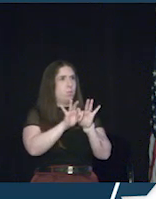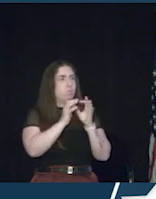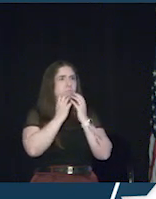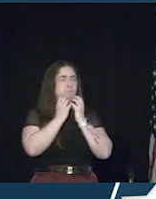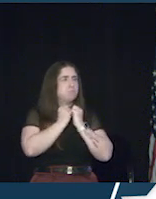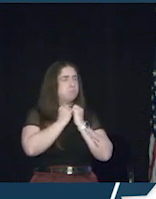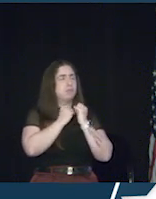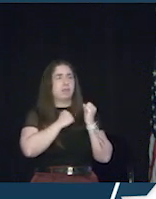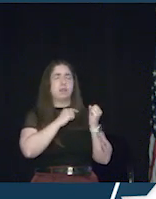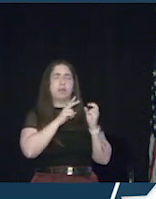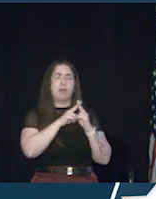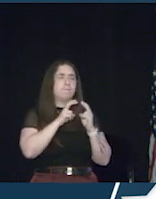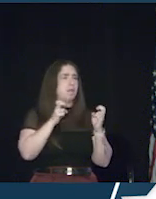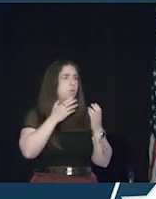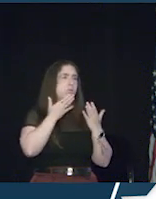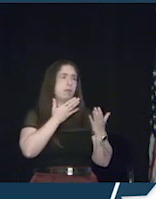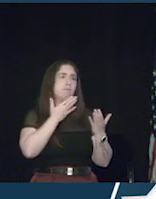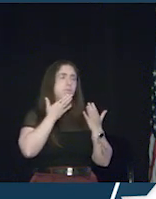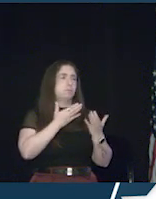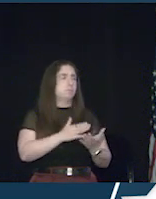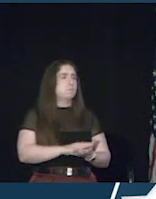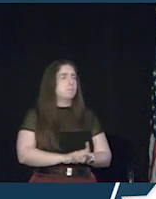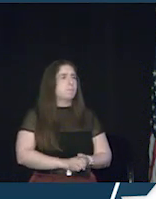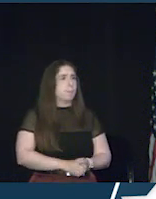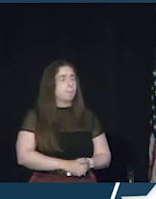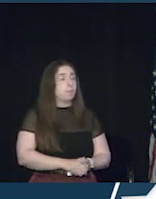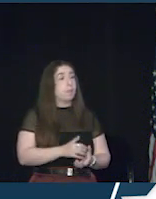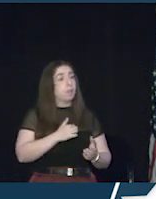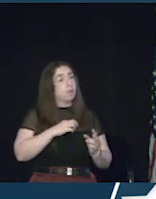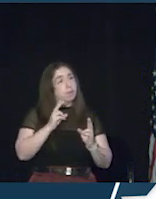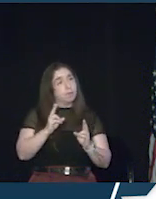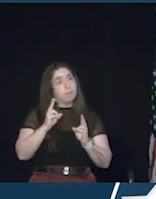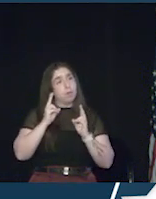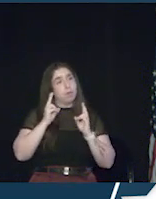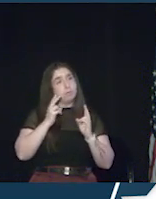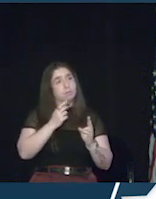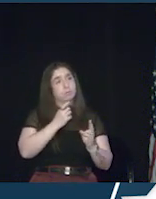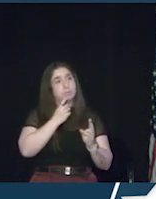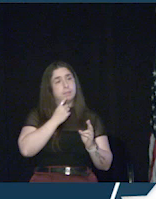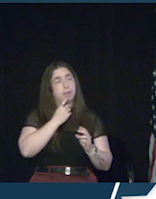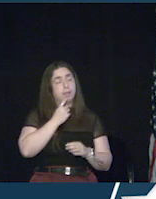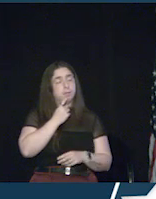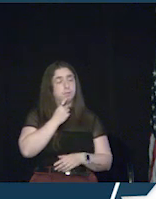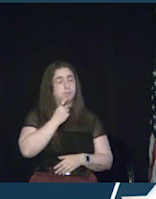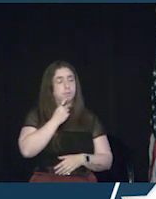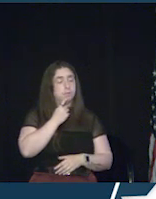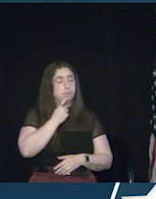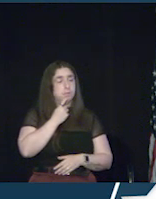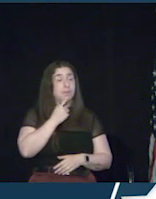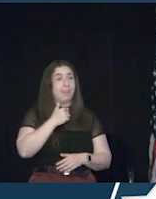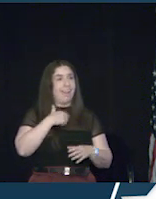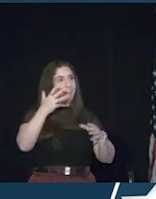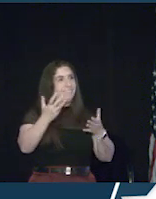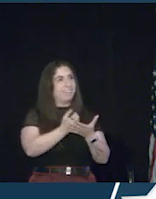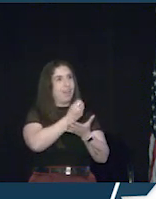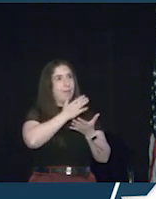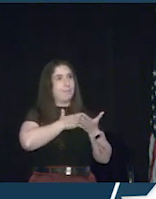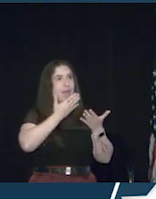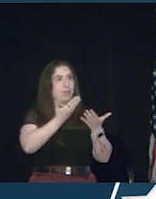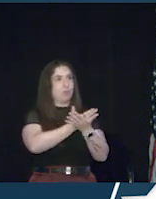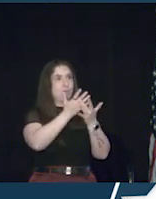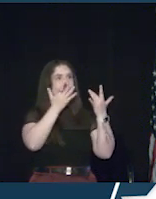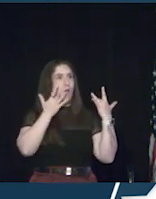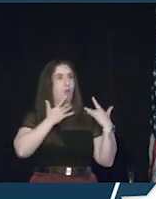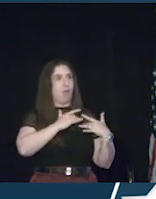am very grateful. I am honored to say that I got my new heart on January